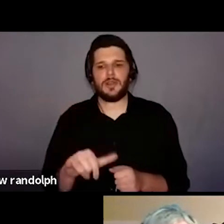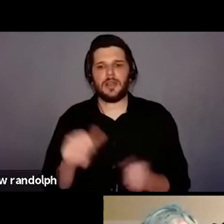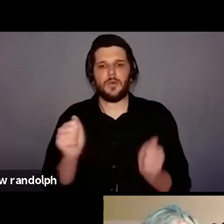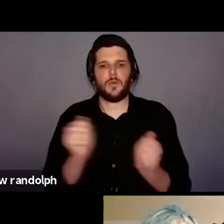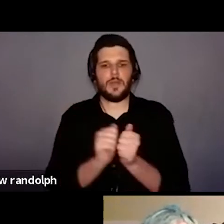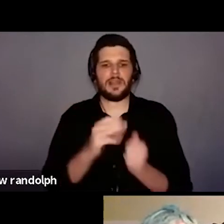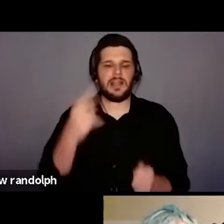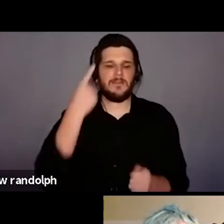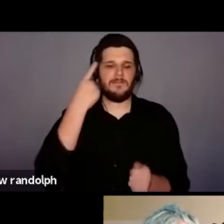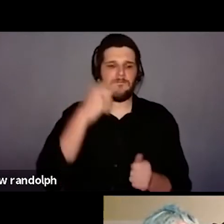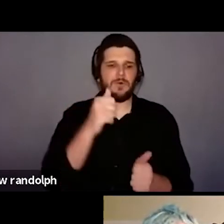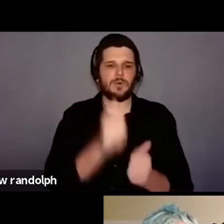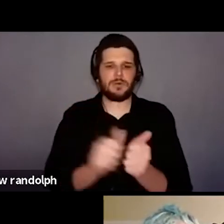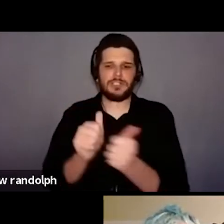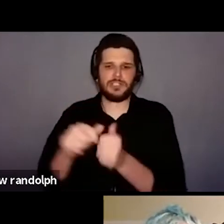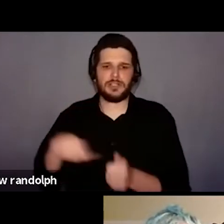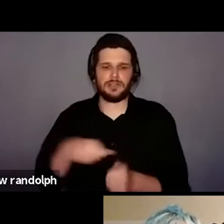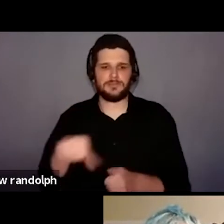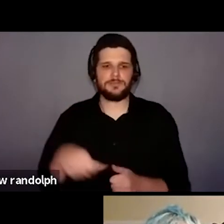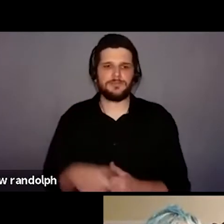other.